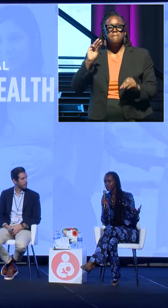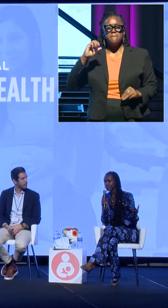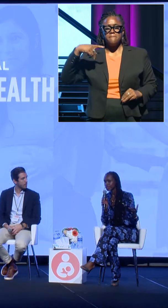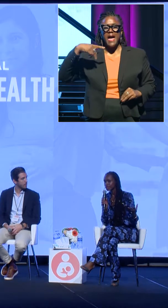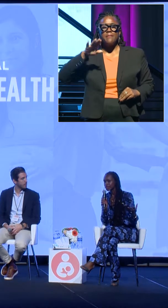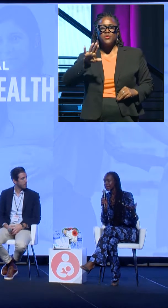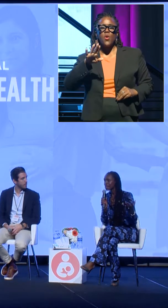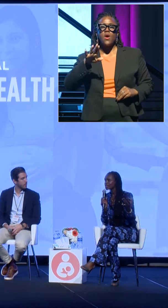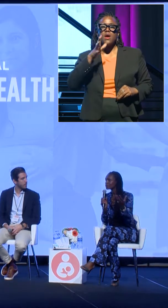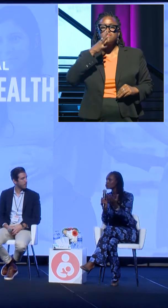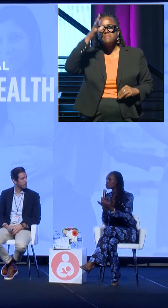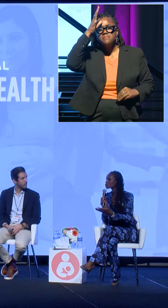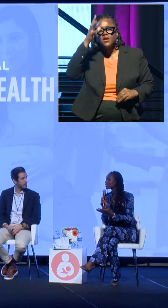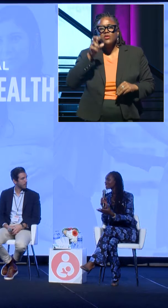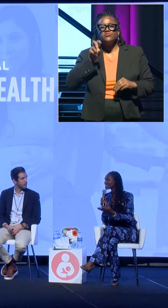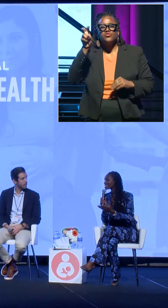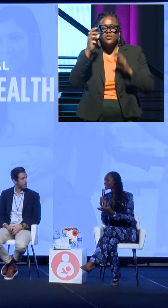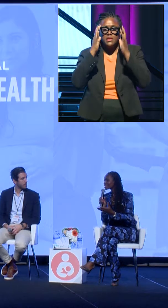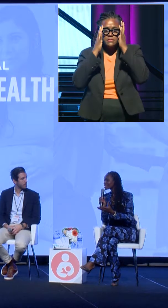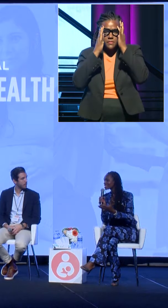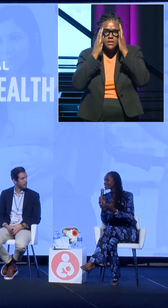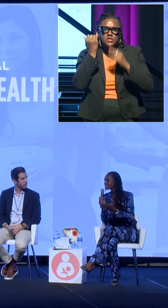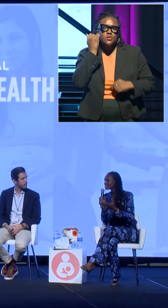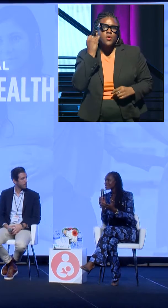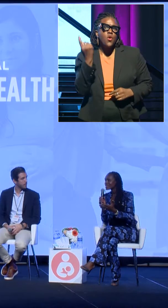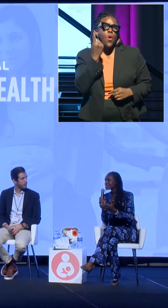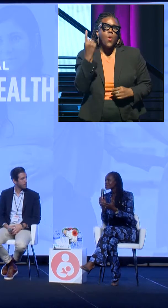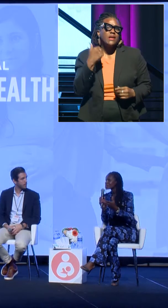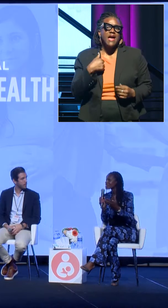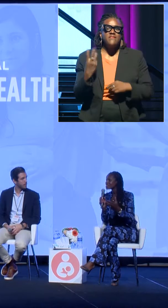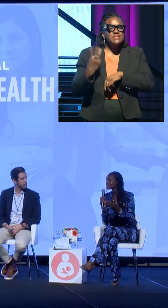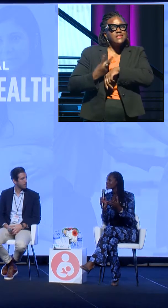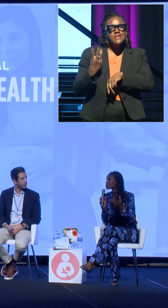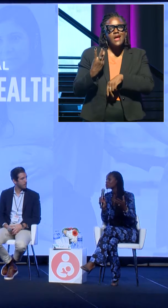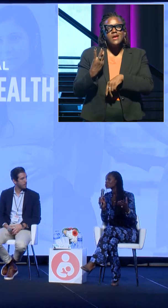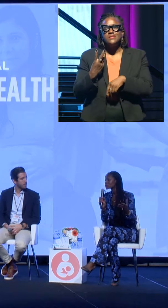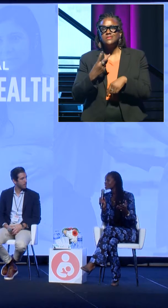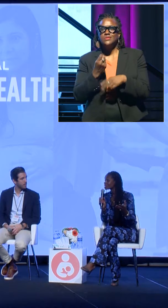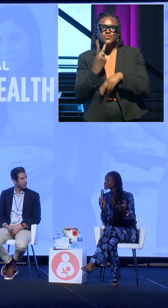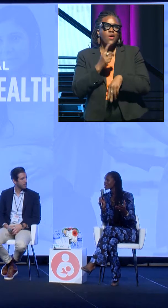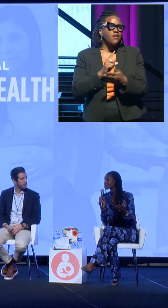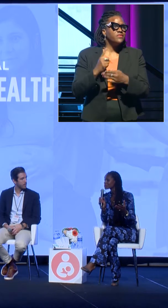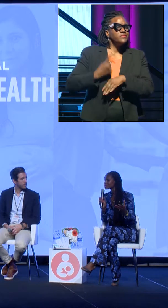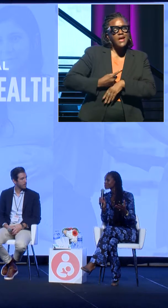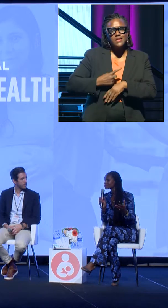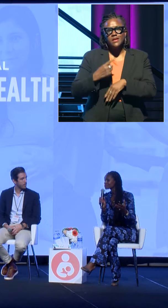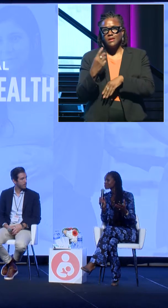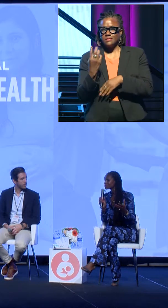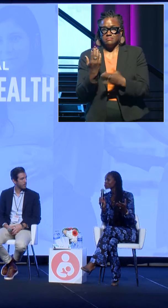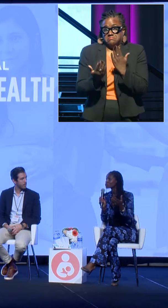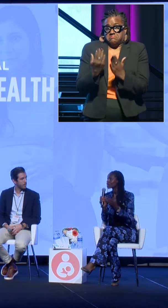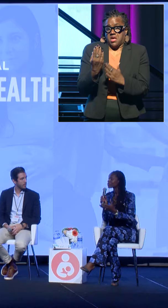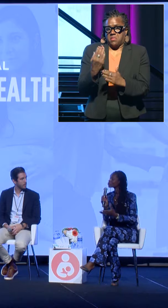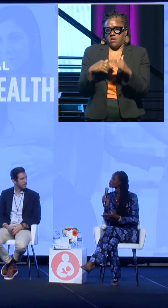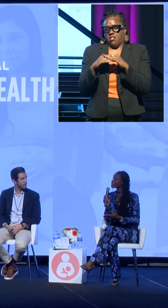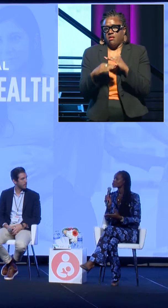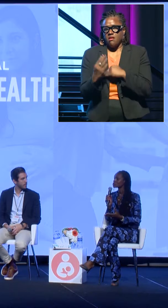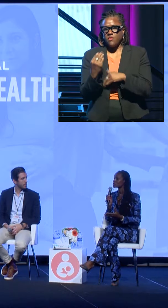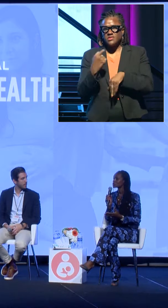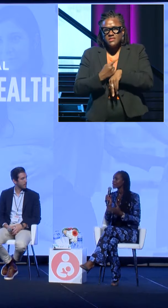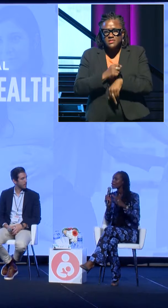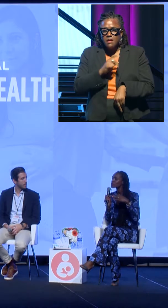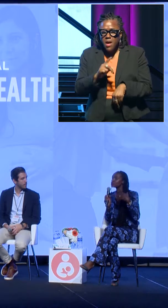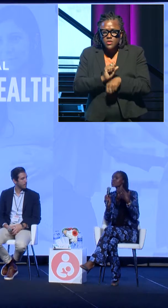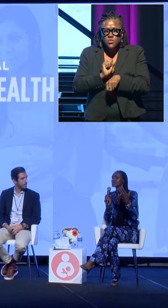perinatal journey, and if you only get 6 days, 10 days, maybe 14 tops before you have to go back